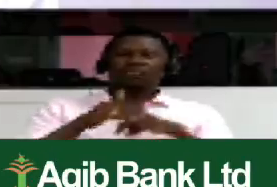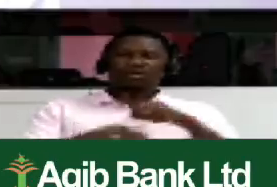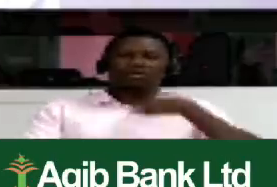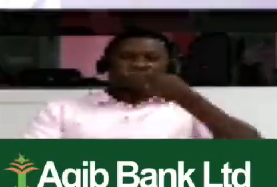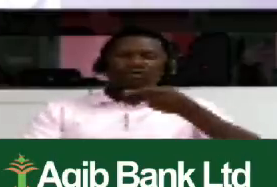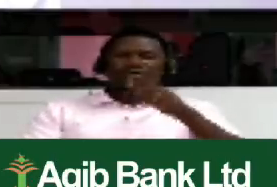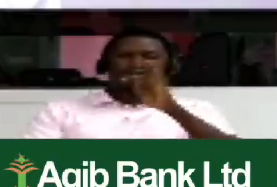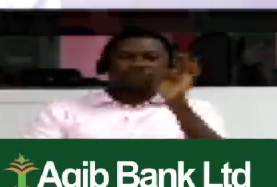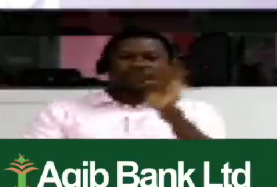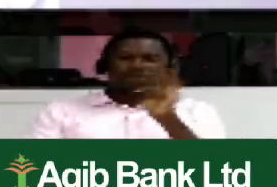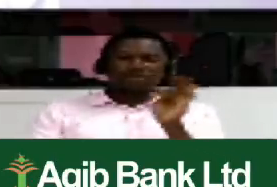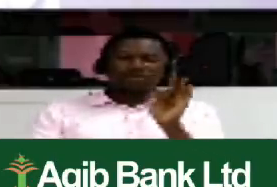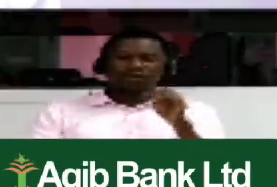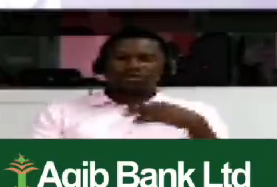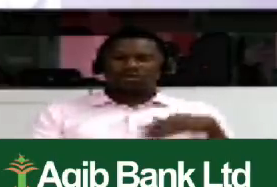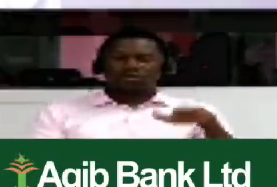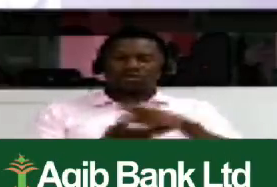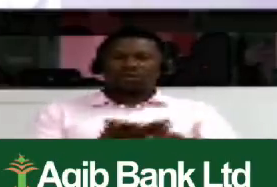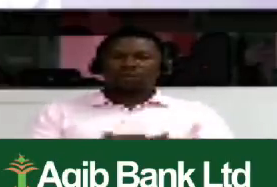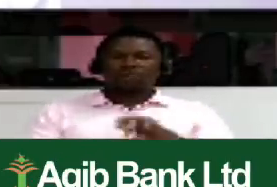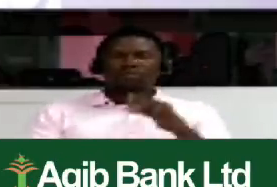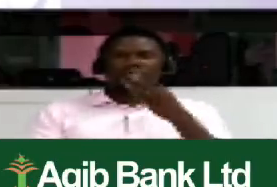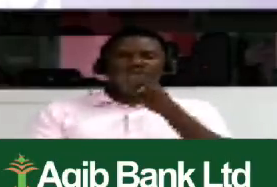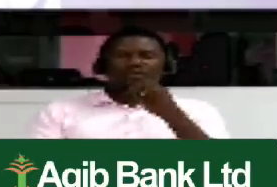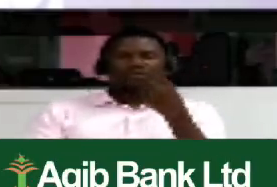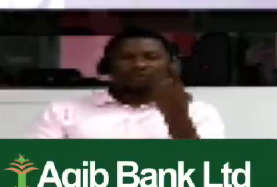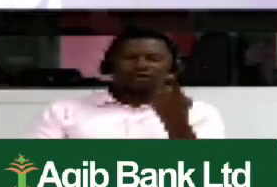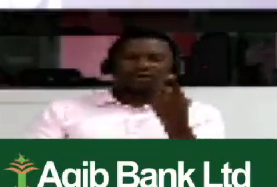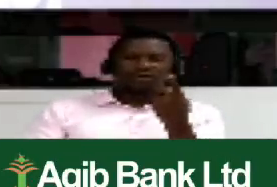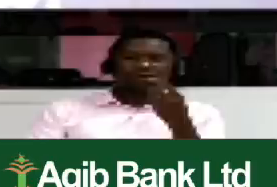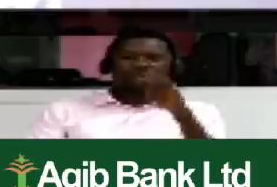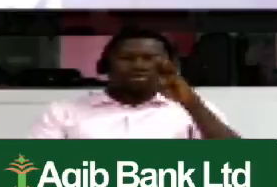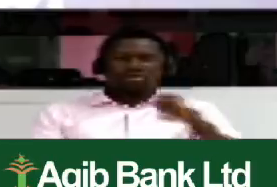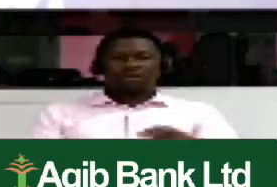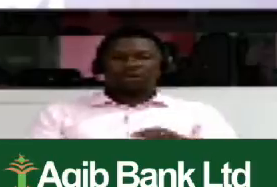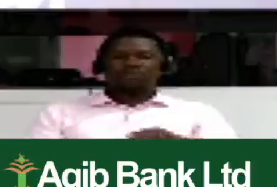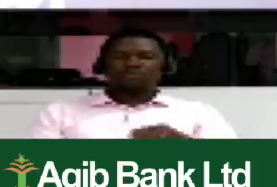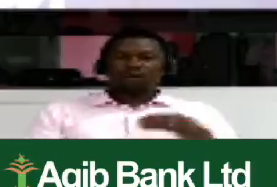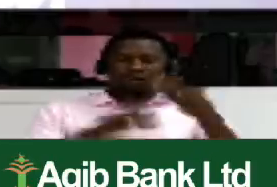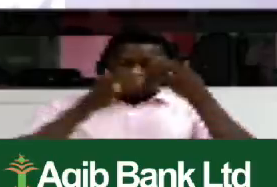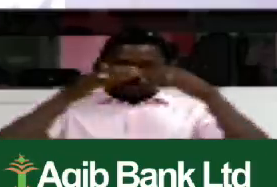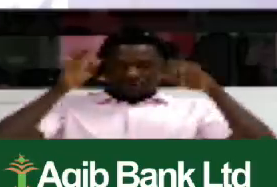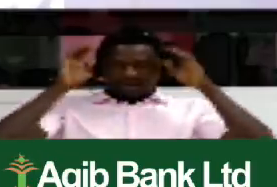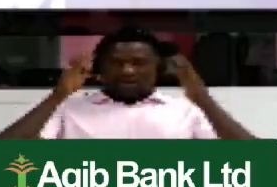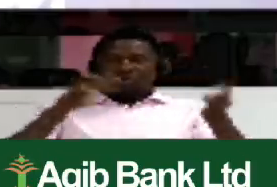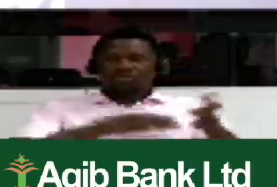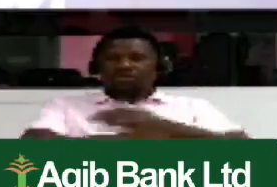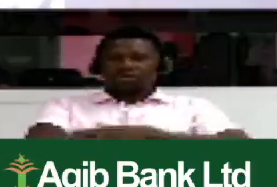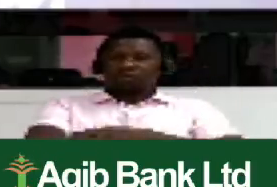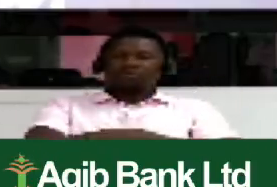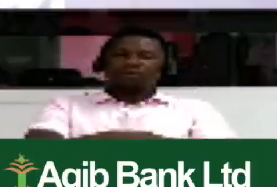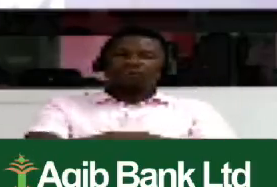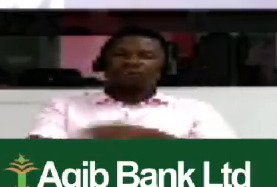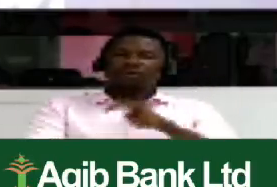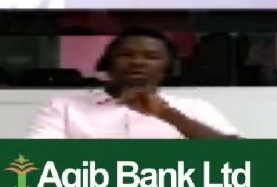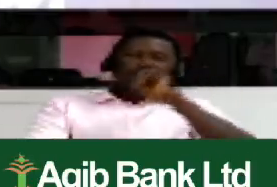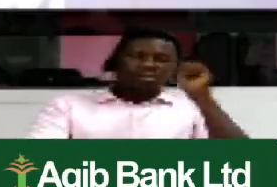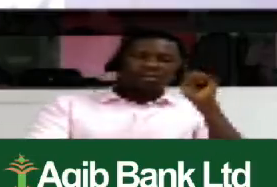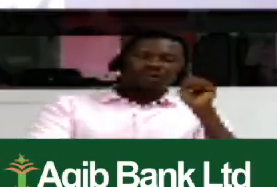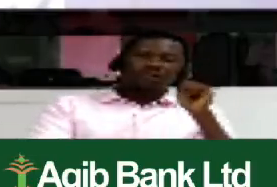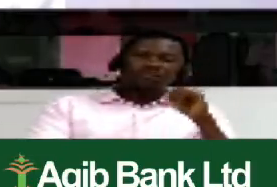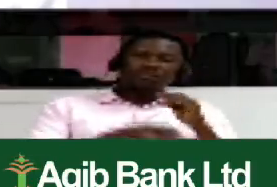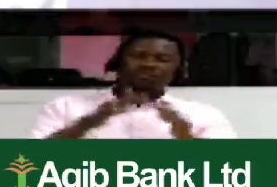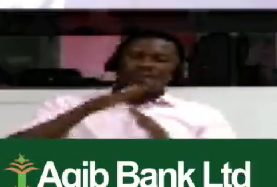The following Friday, which was on the 31st of March, college closes for Easter. And we went on Easter break. And